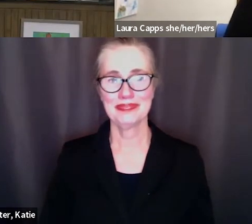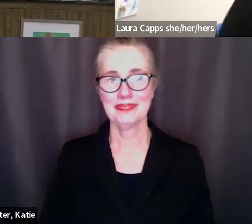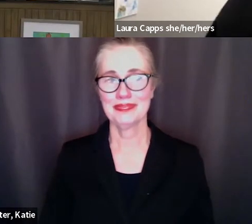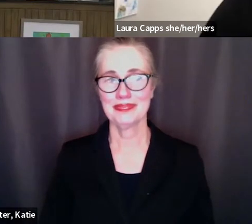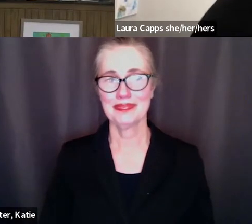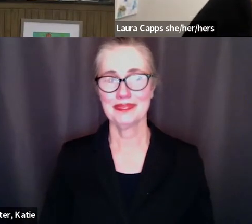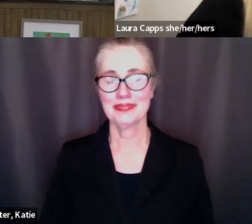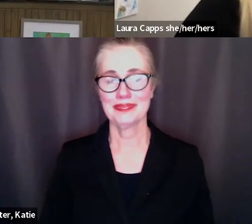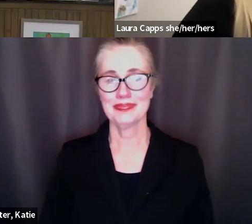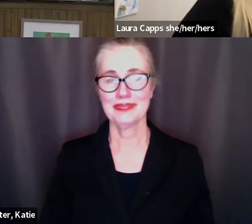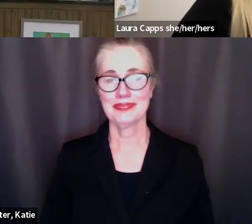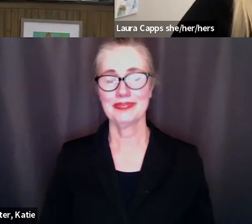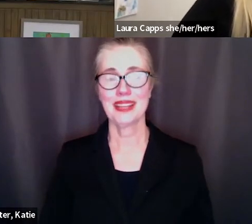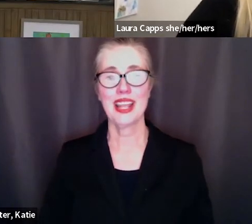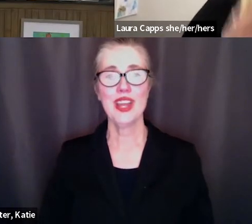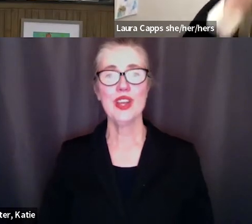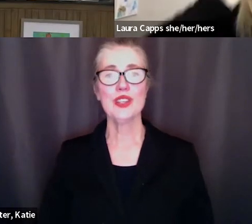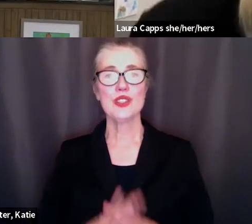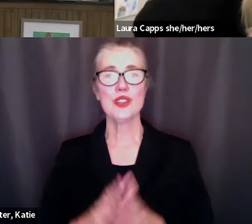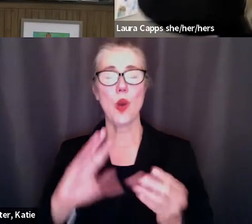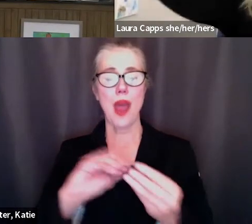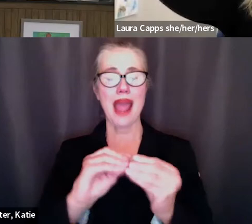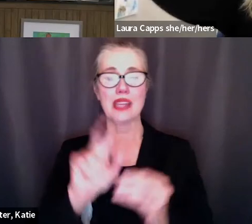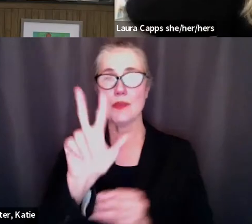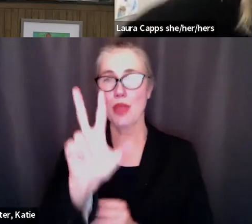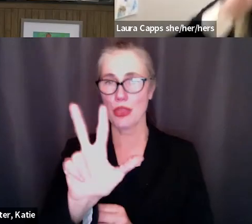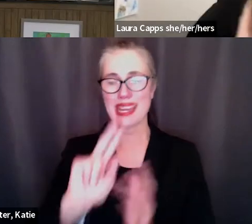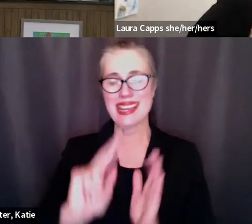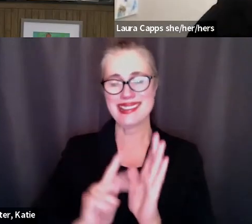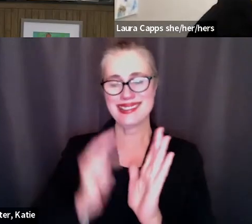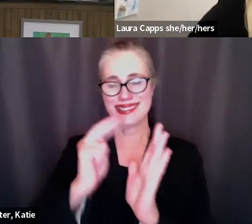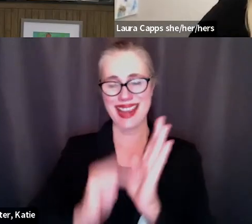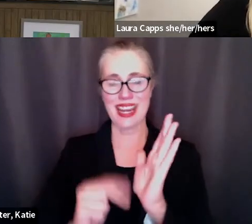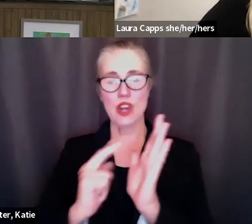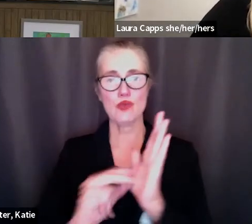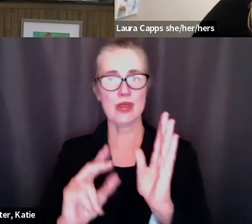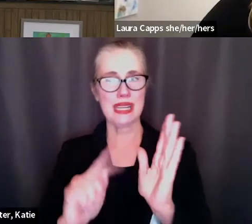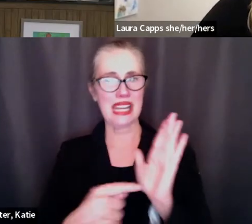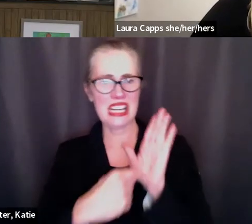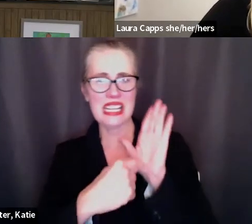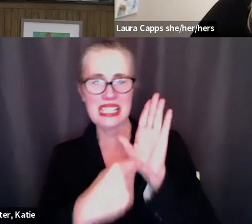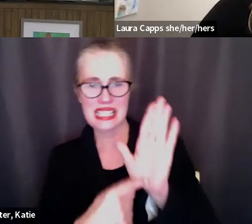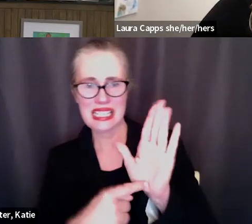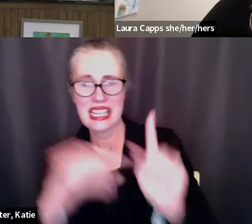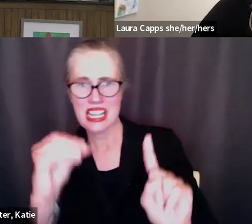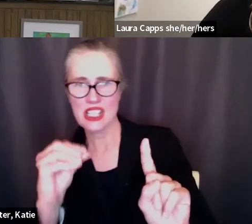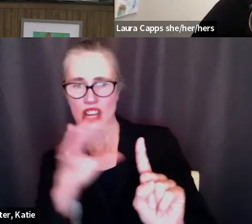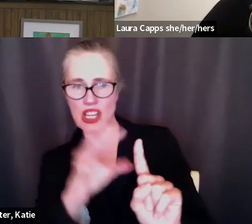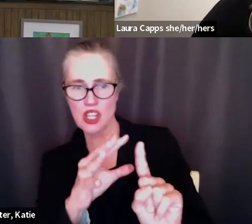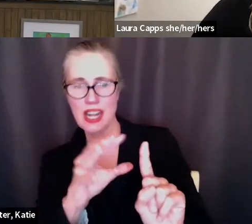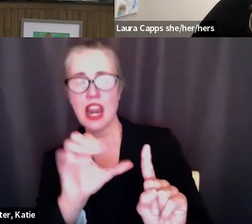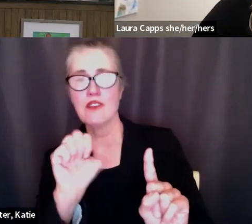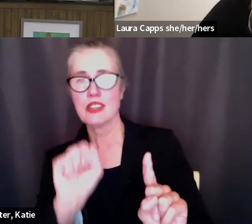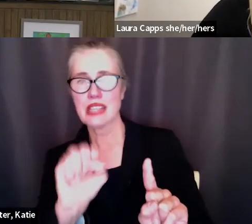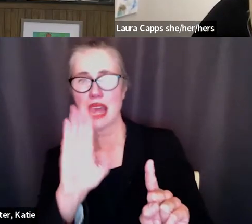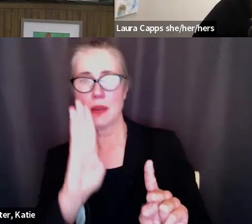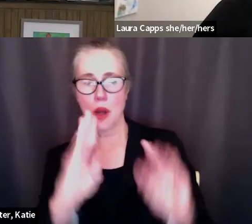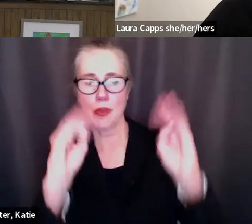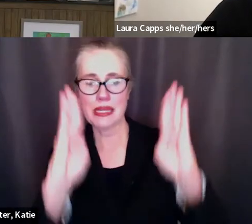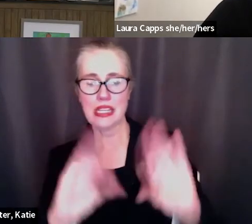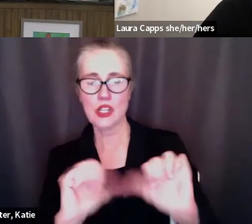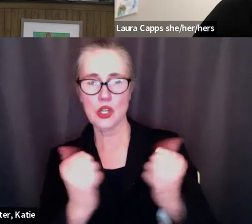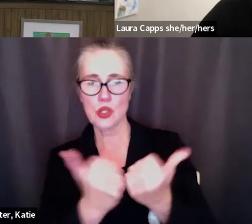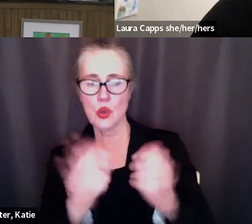okay item three second reading sunshine of the santa barbara teachers association proposal to reopen contract